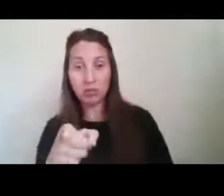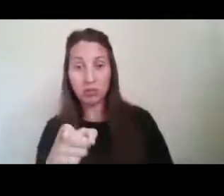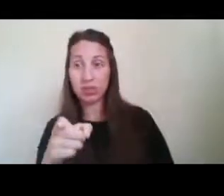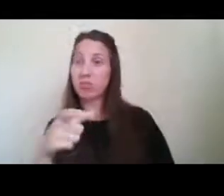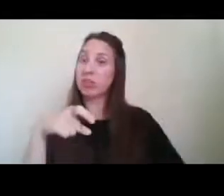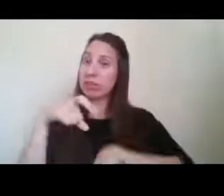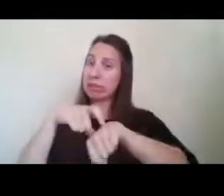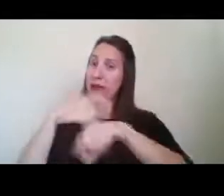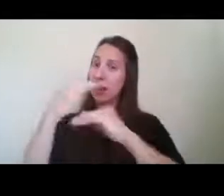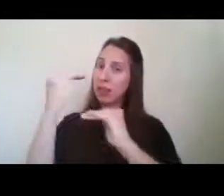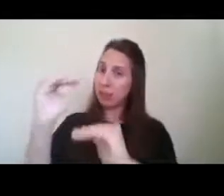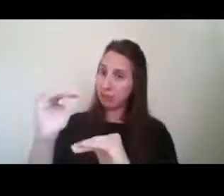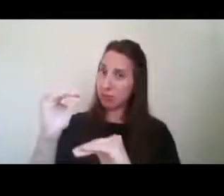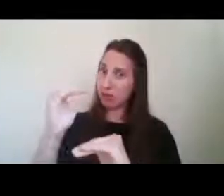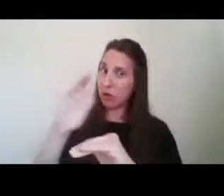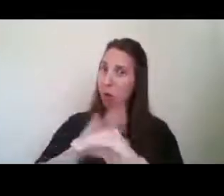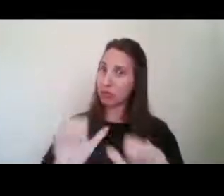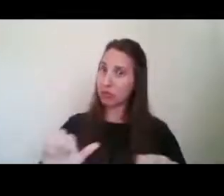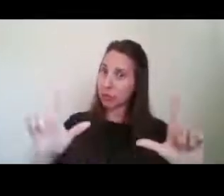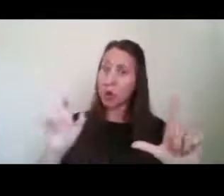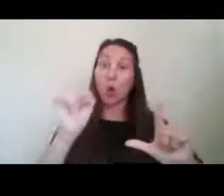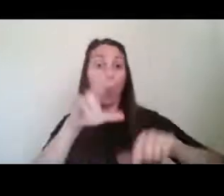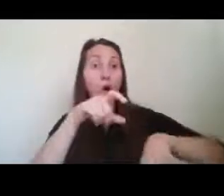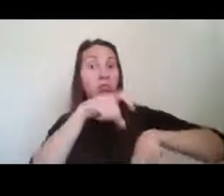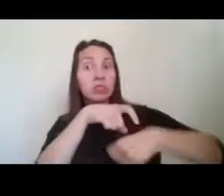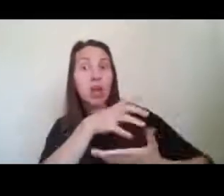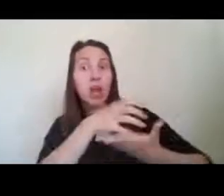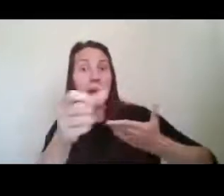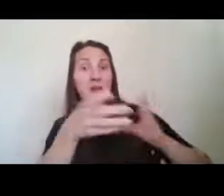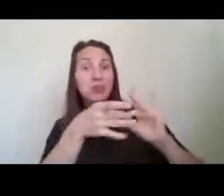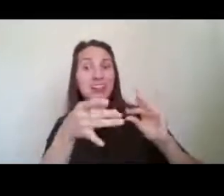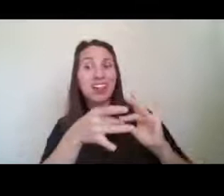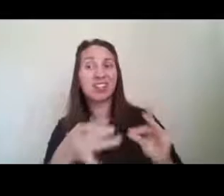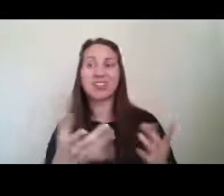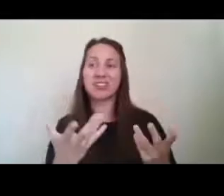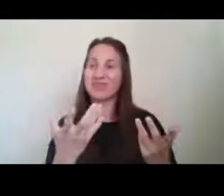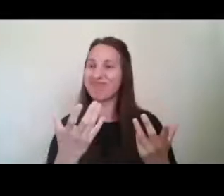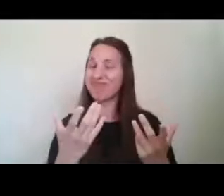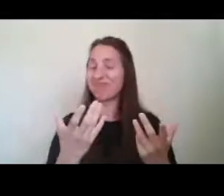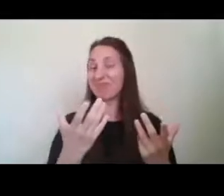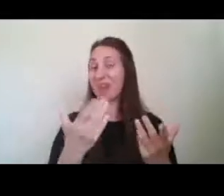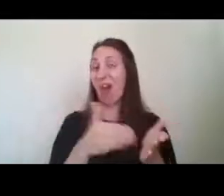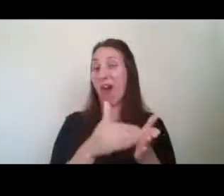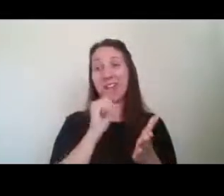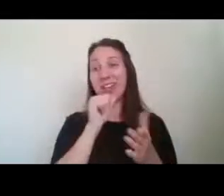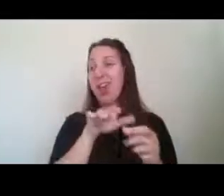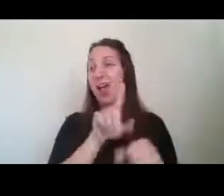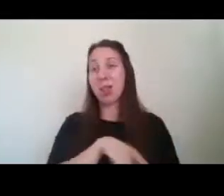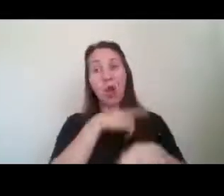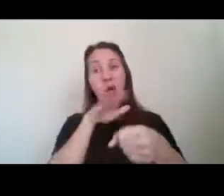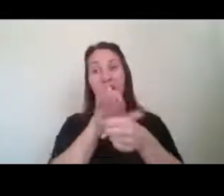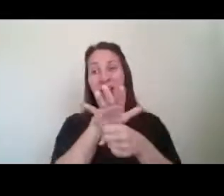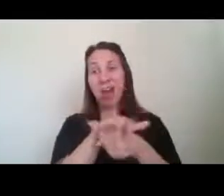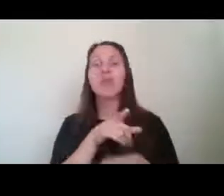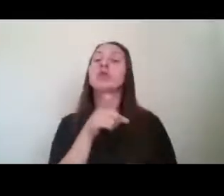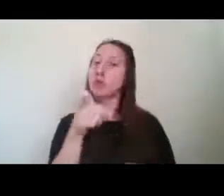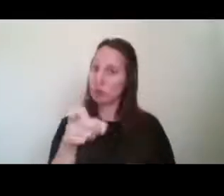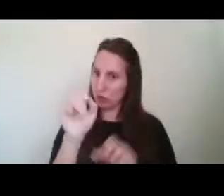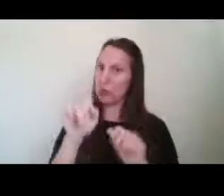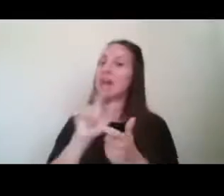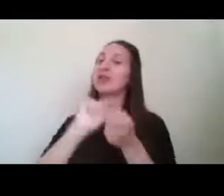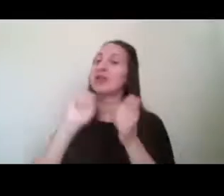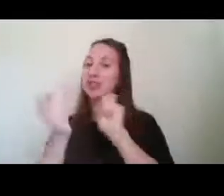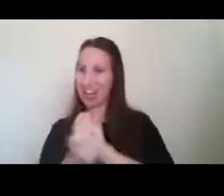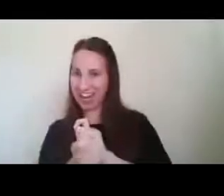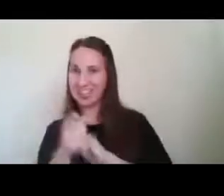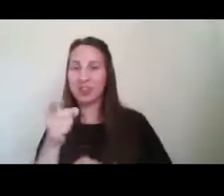ramifications, or the timeout session isn't long enough for someone to complete an activity. You can make this more accessible by indicating in